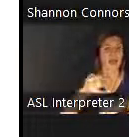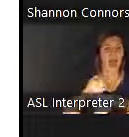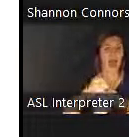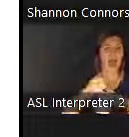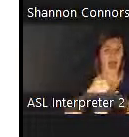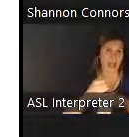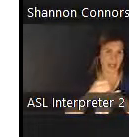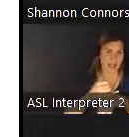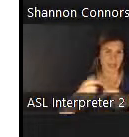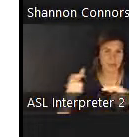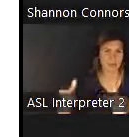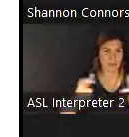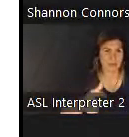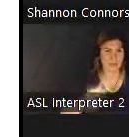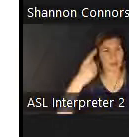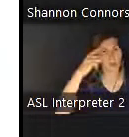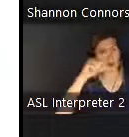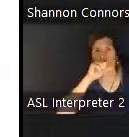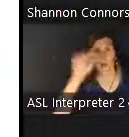other wildlife.